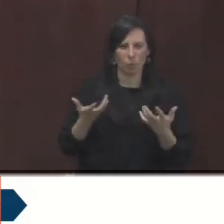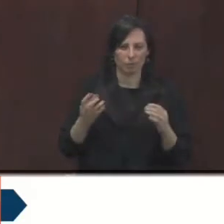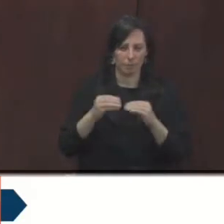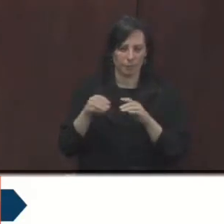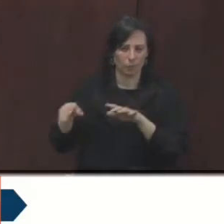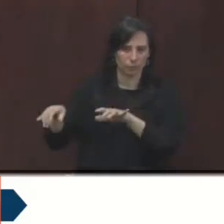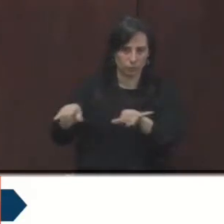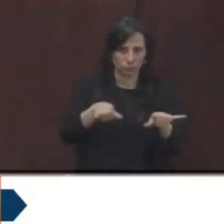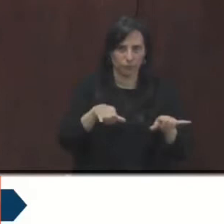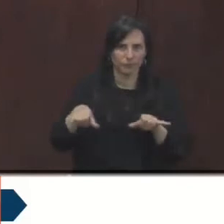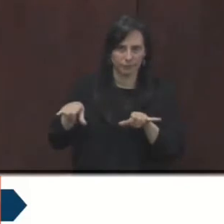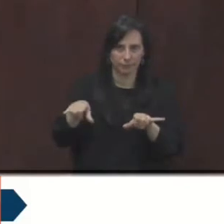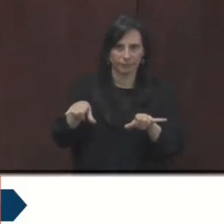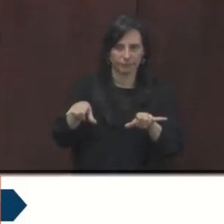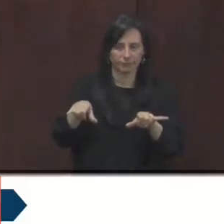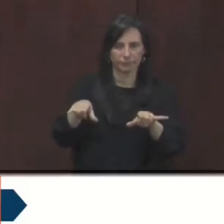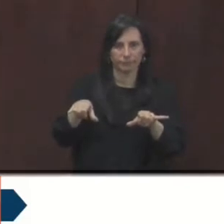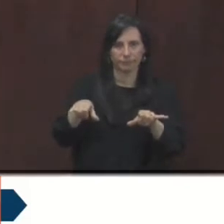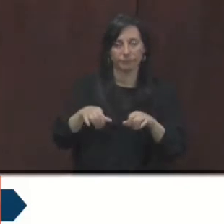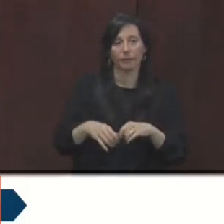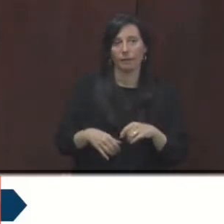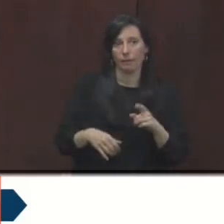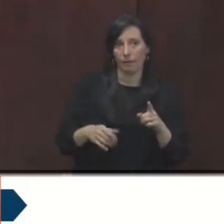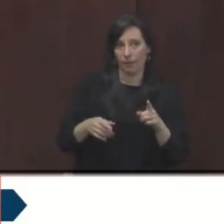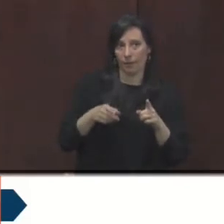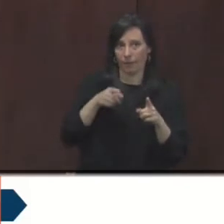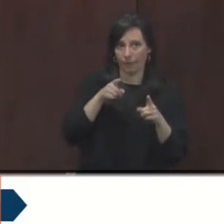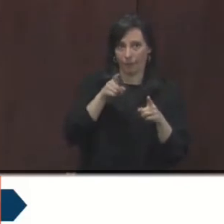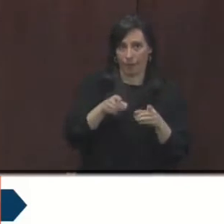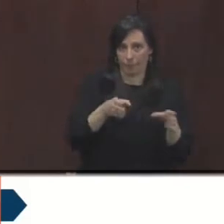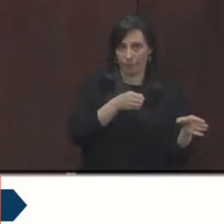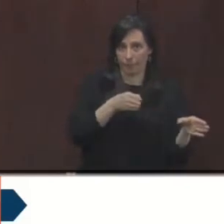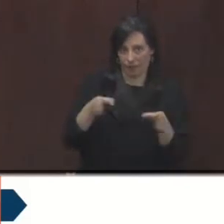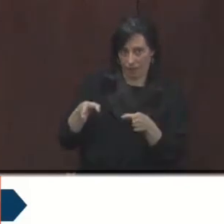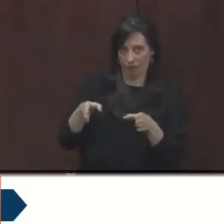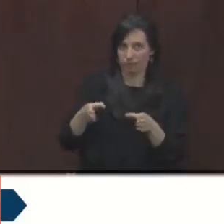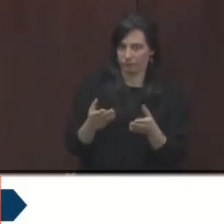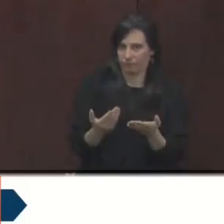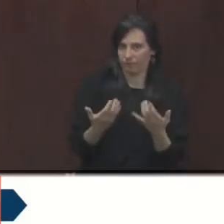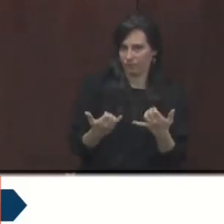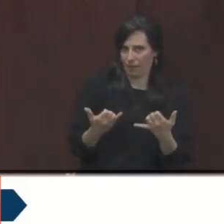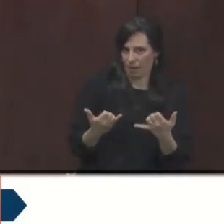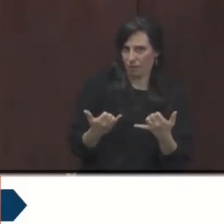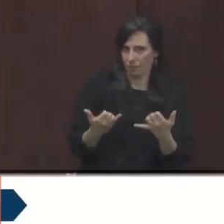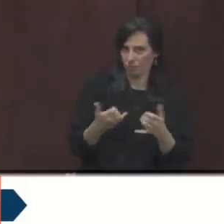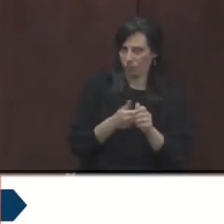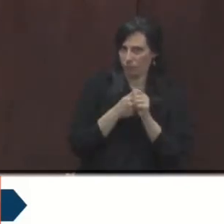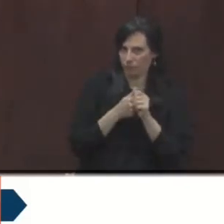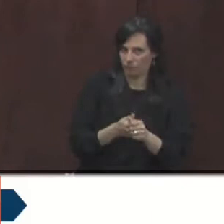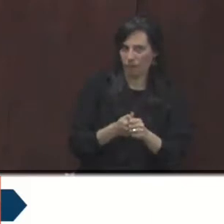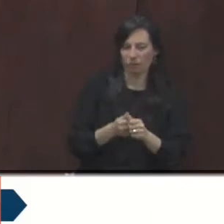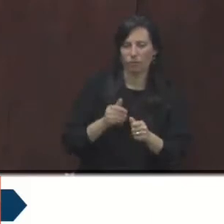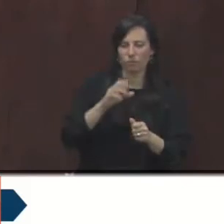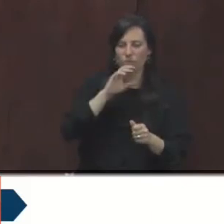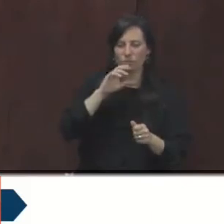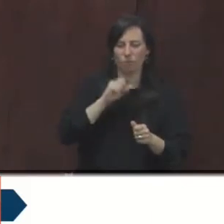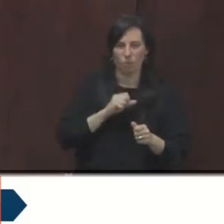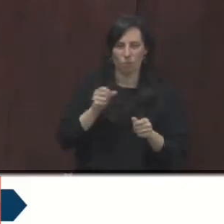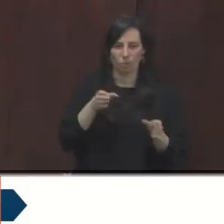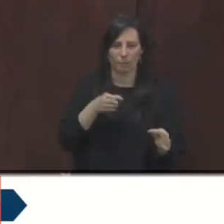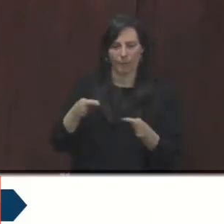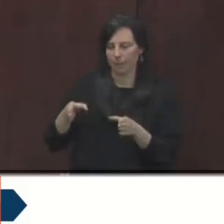plan, this plan replaces the previous plan that was